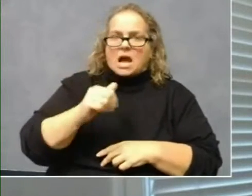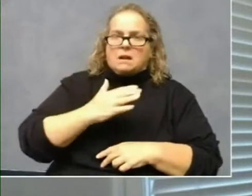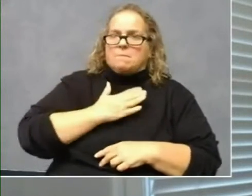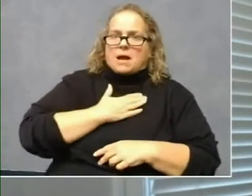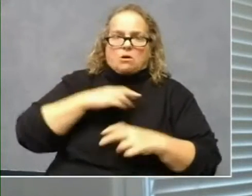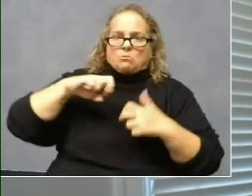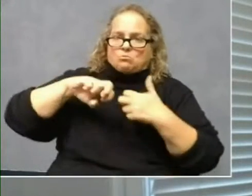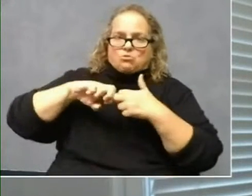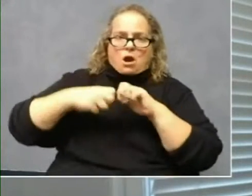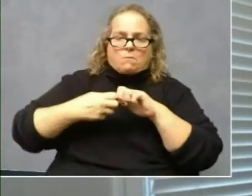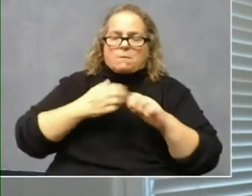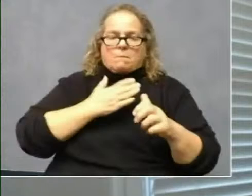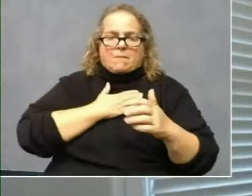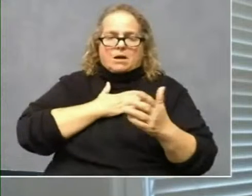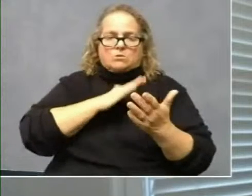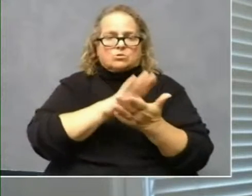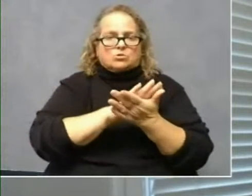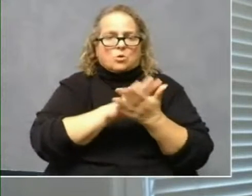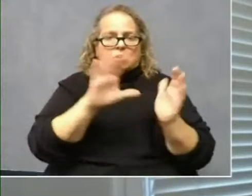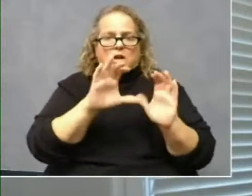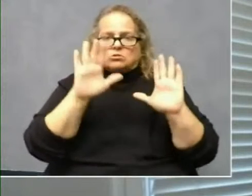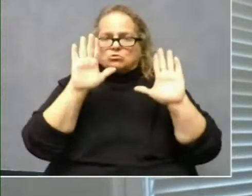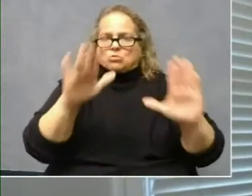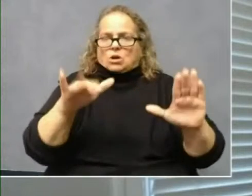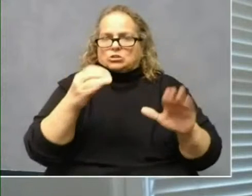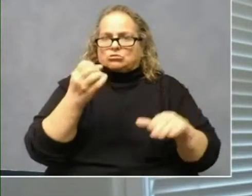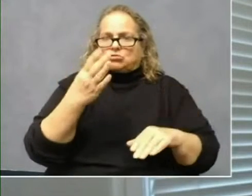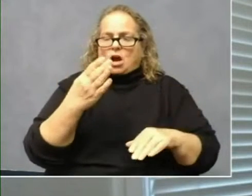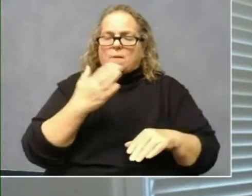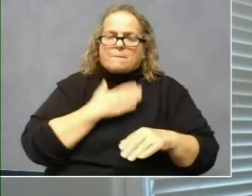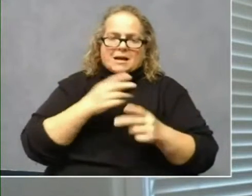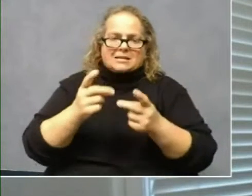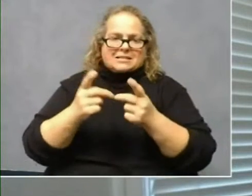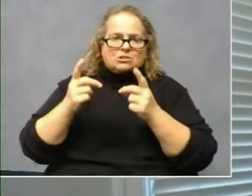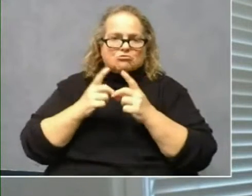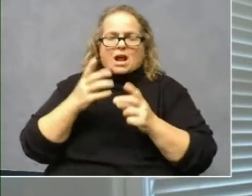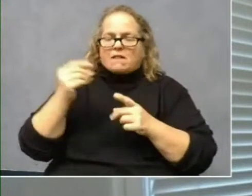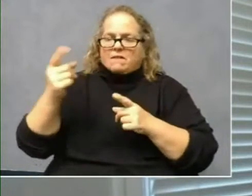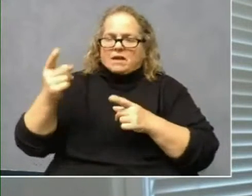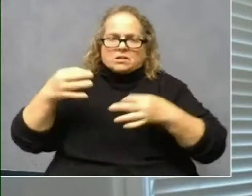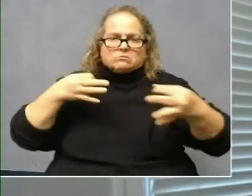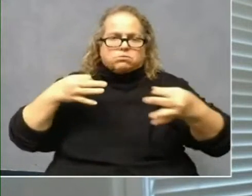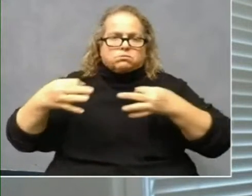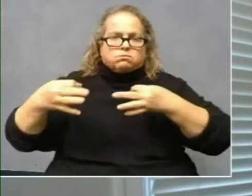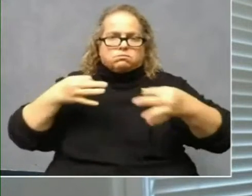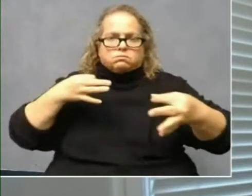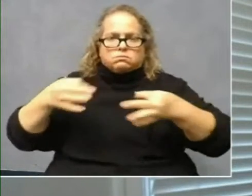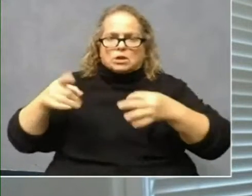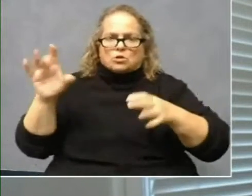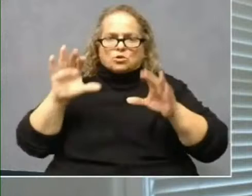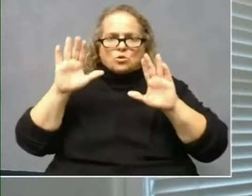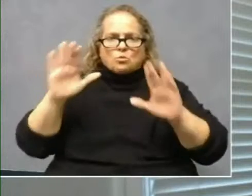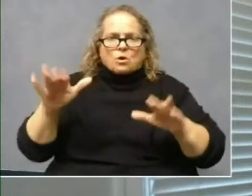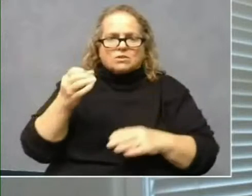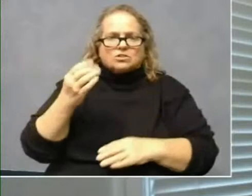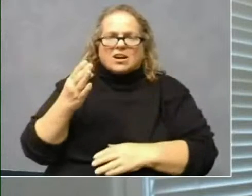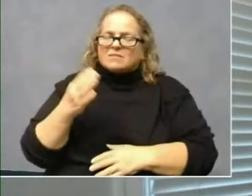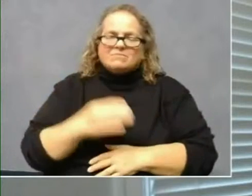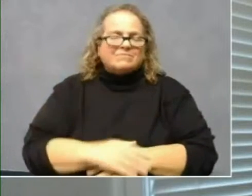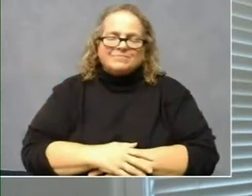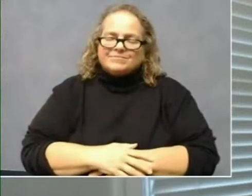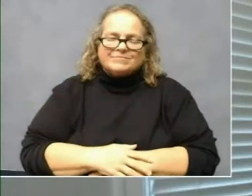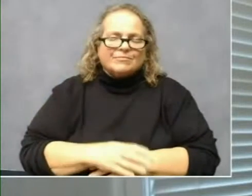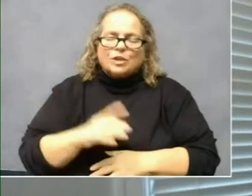our district does a great job, and explain all the wonderful things they can do, It is an overly simplistic analysis of a much